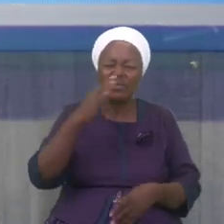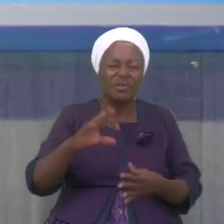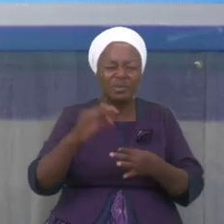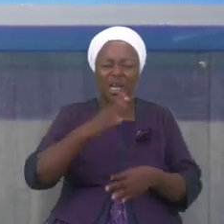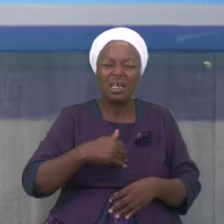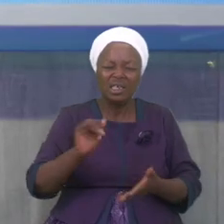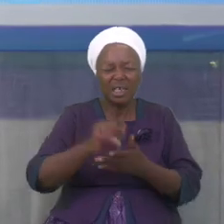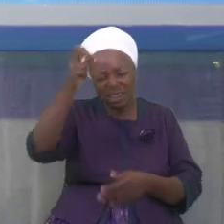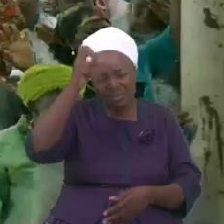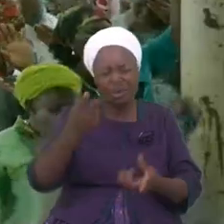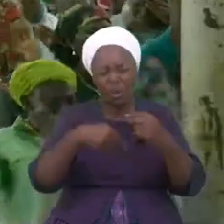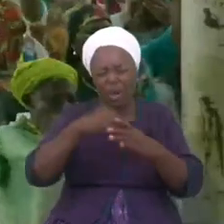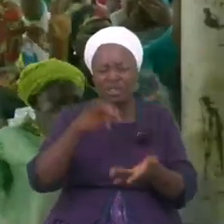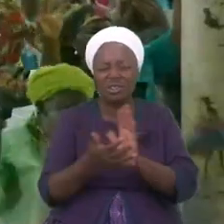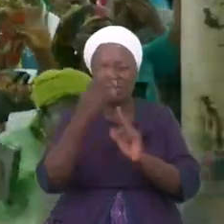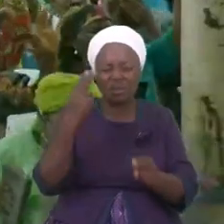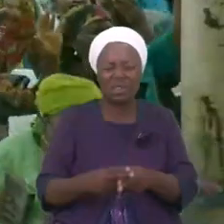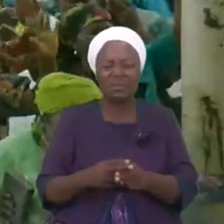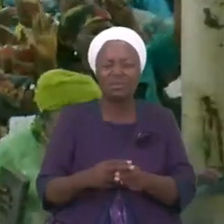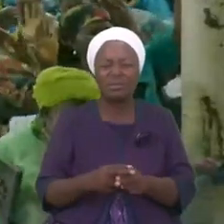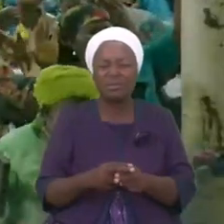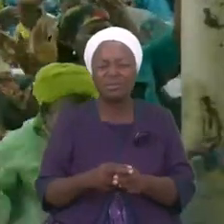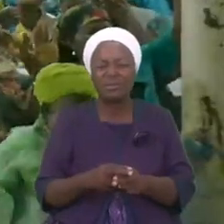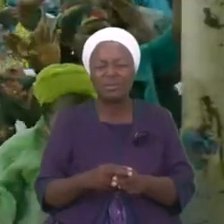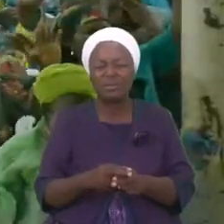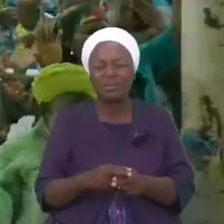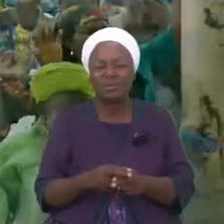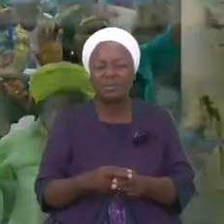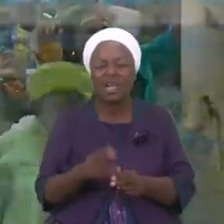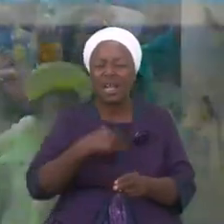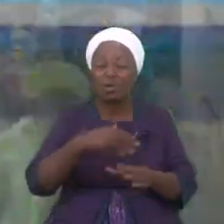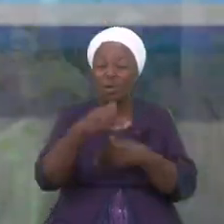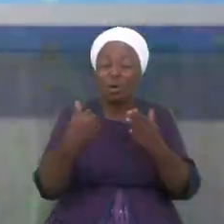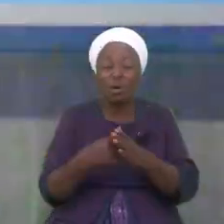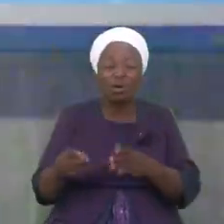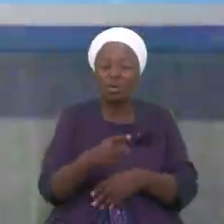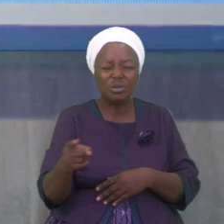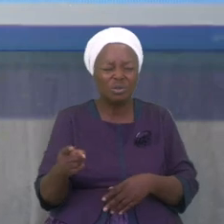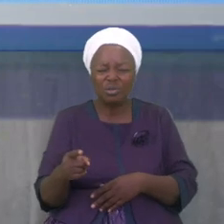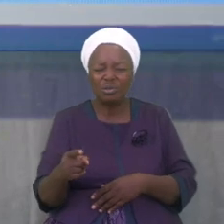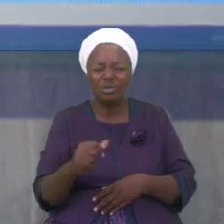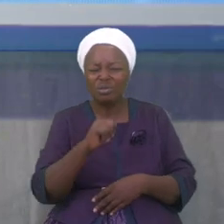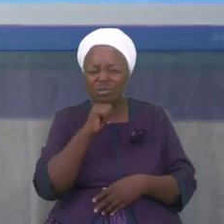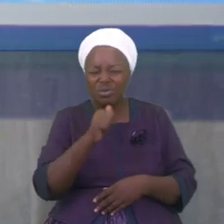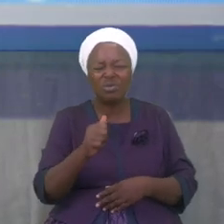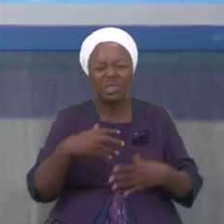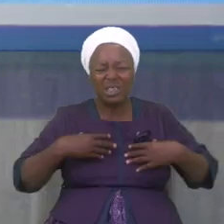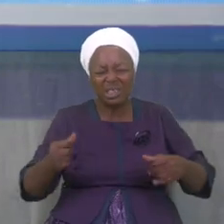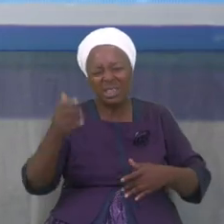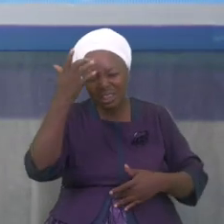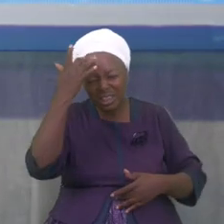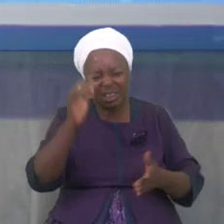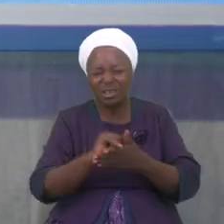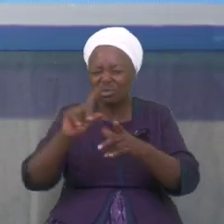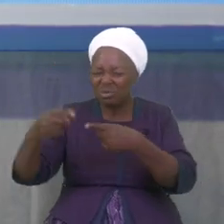demon come out in Jesus' name. And all those so-called incurable diseases they've taken here and